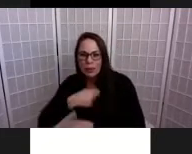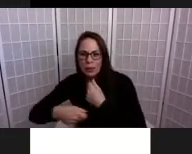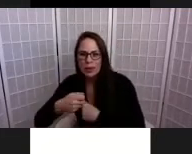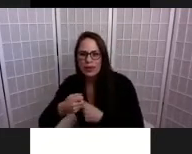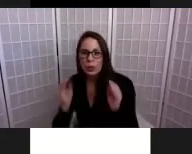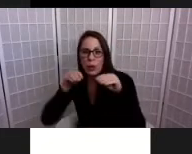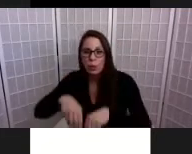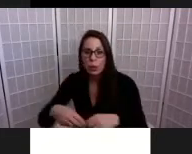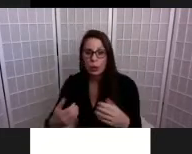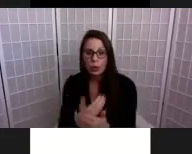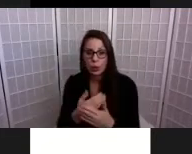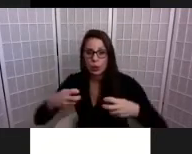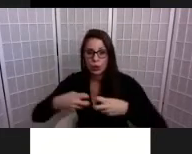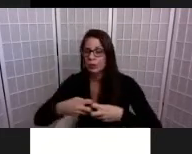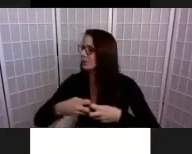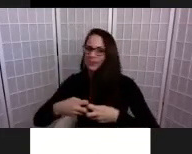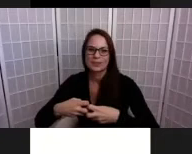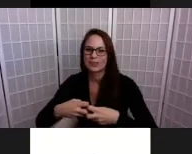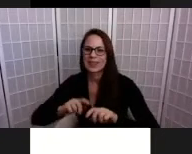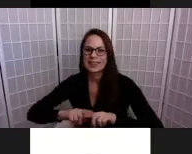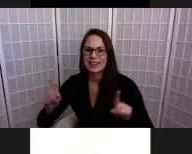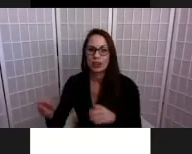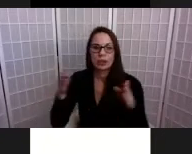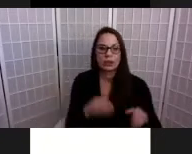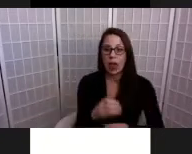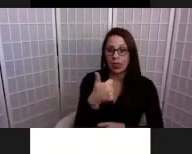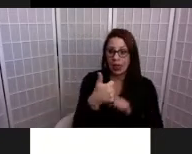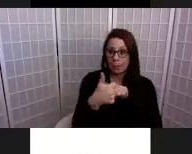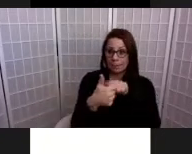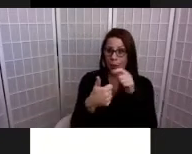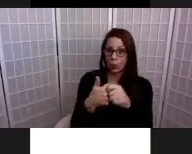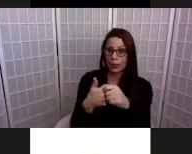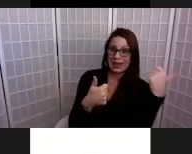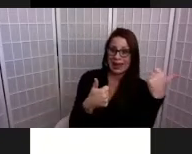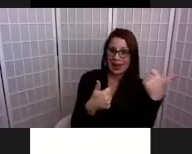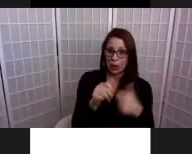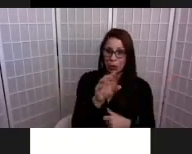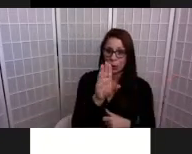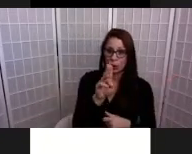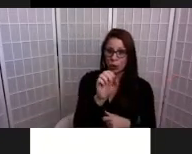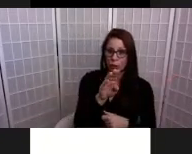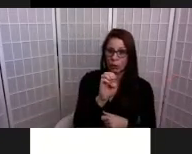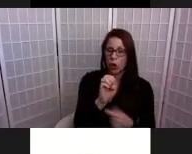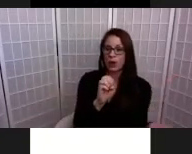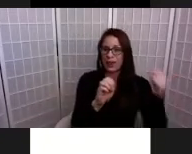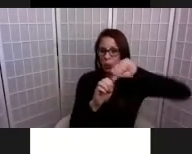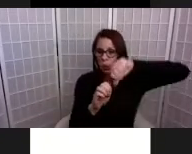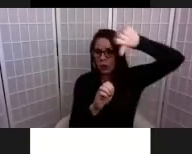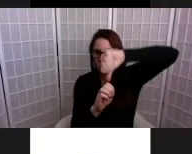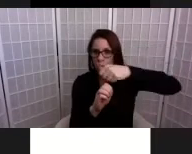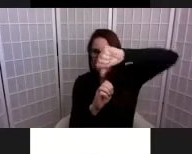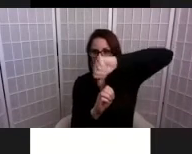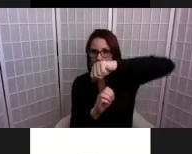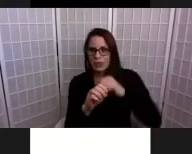the arthritis of the thumb, we take out the arthritic bone and we weave a tendon through there. And you can see here, this is a tendon that